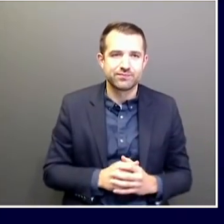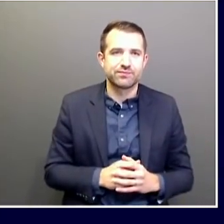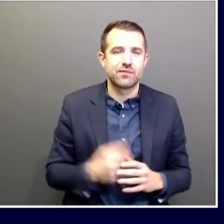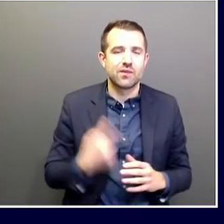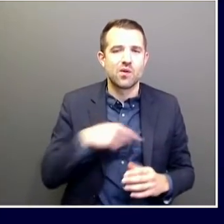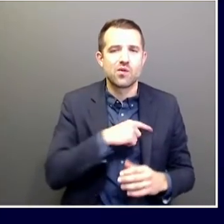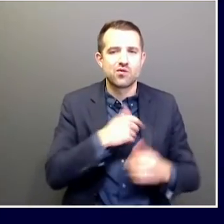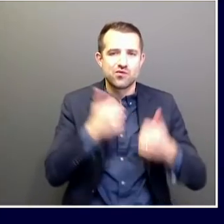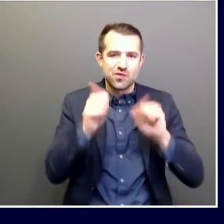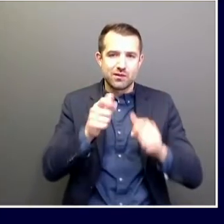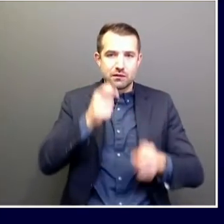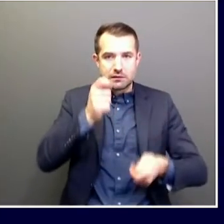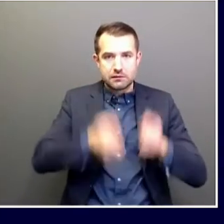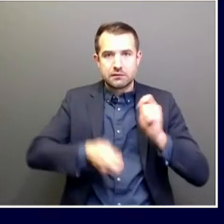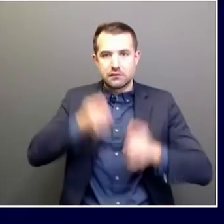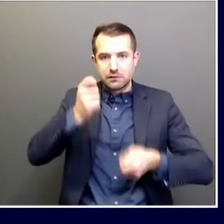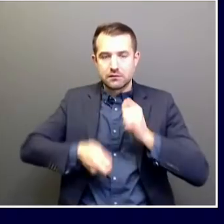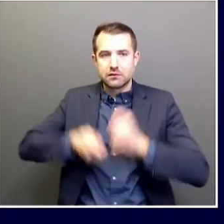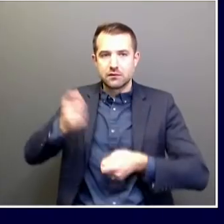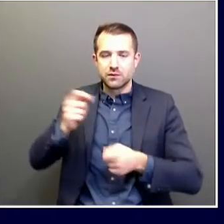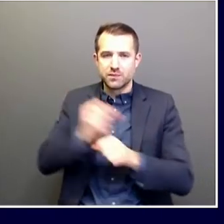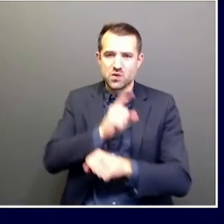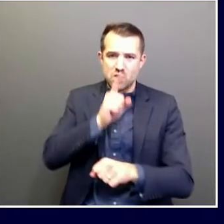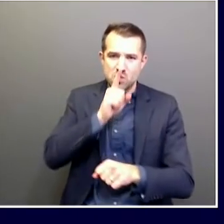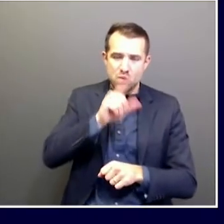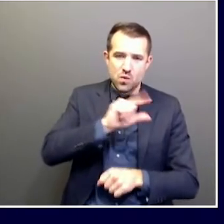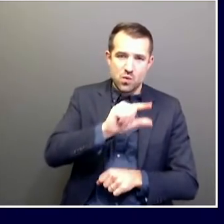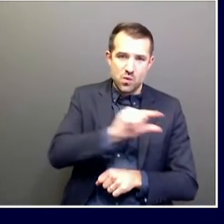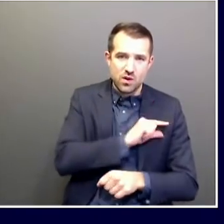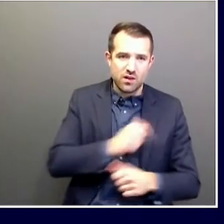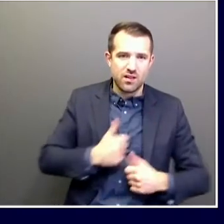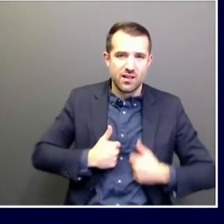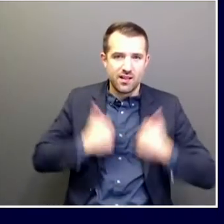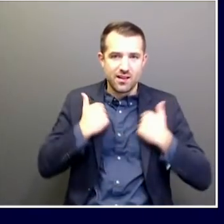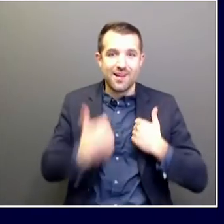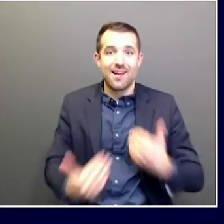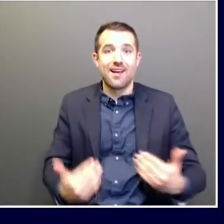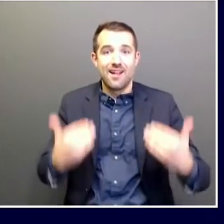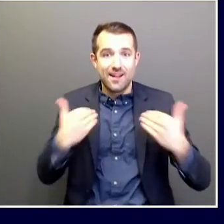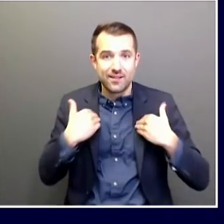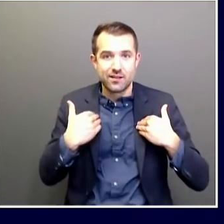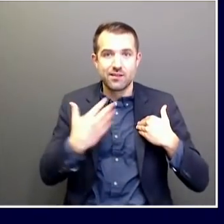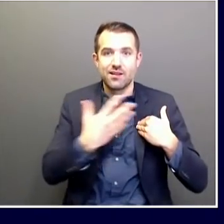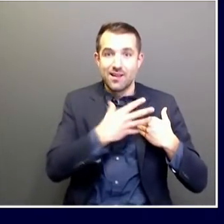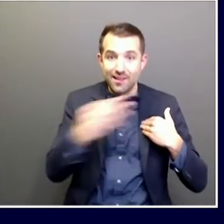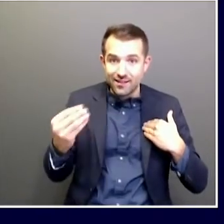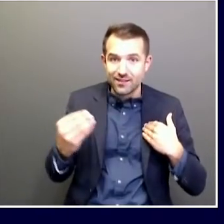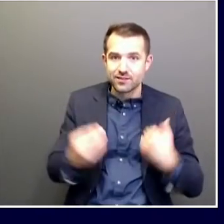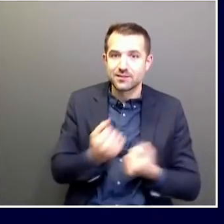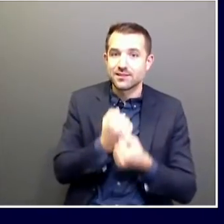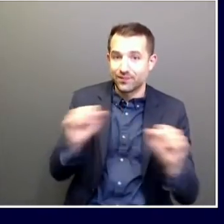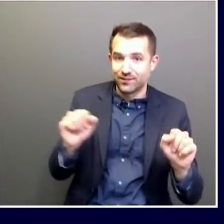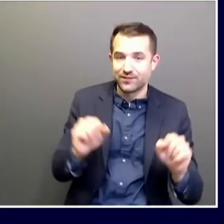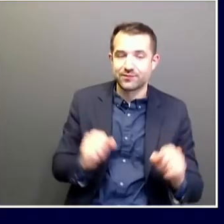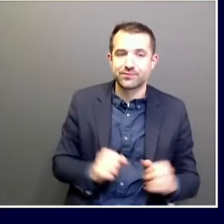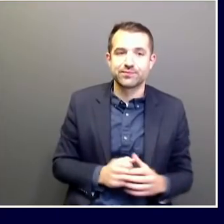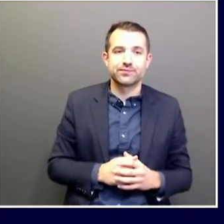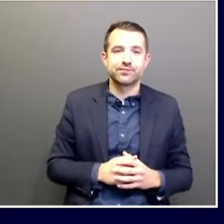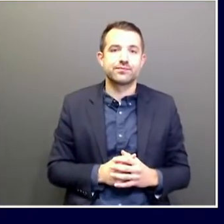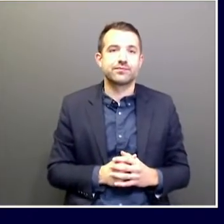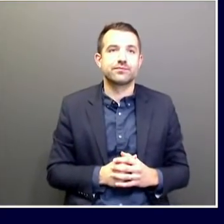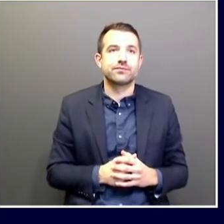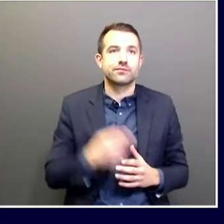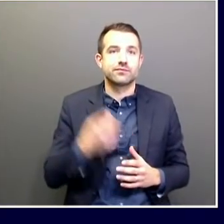we can maintain our quality of life and do so safely. Well, Emily, I was going to note